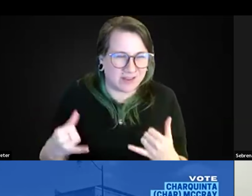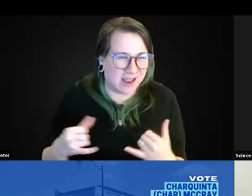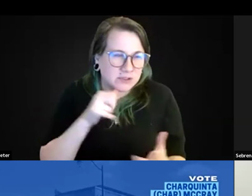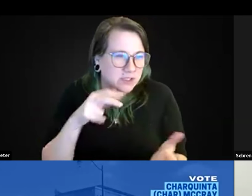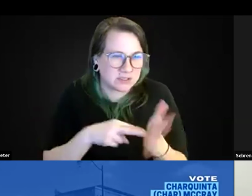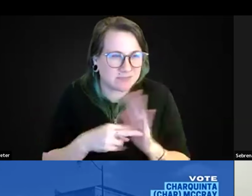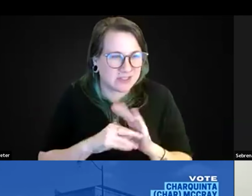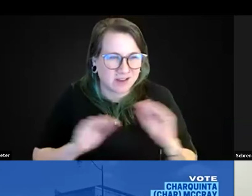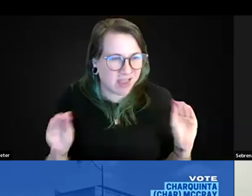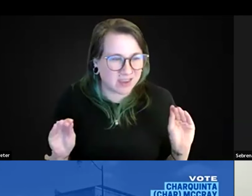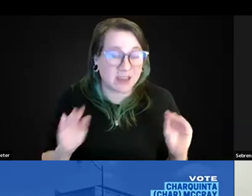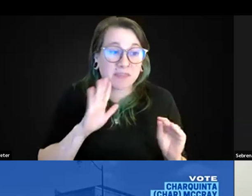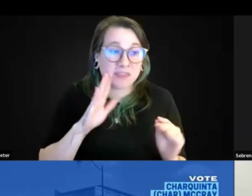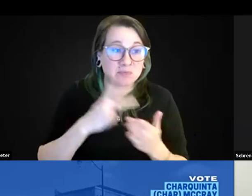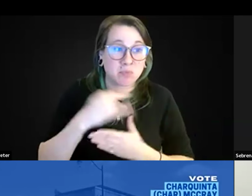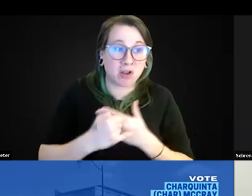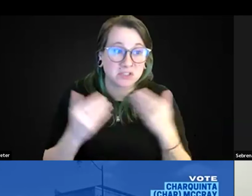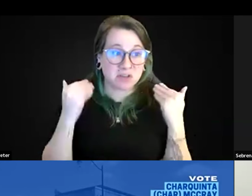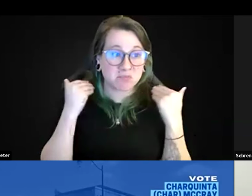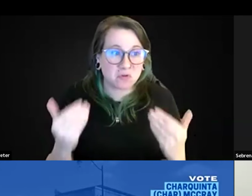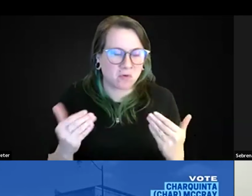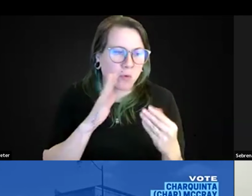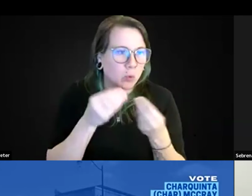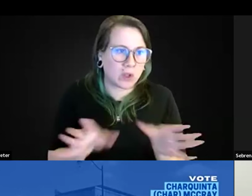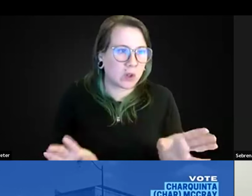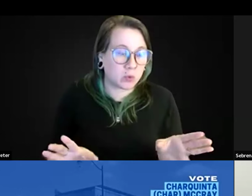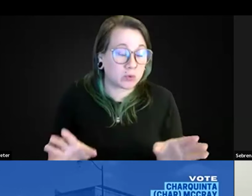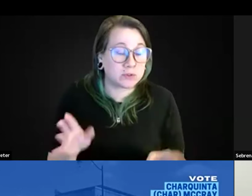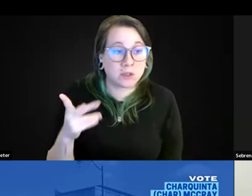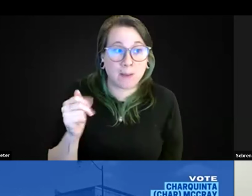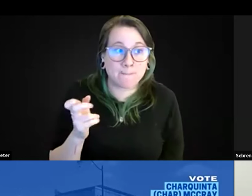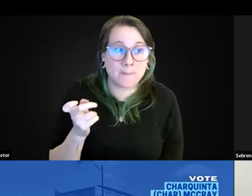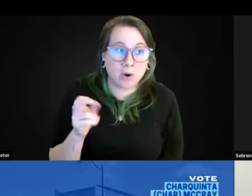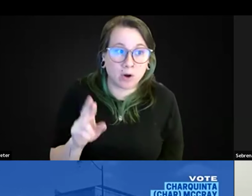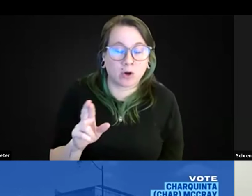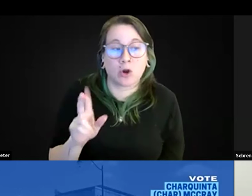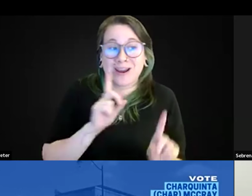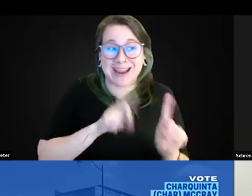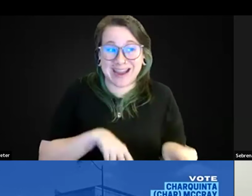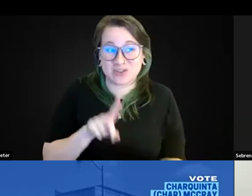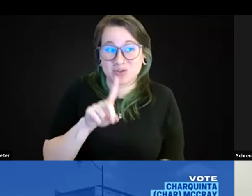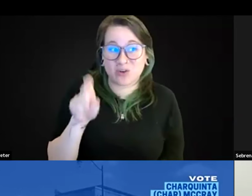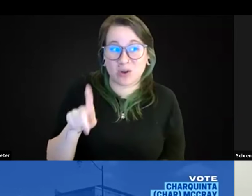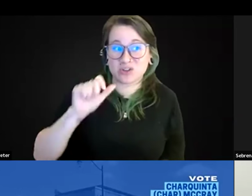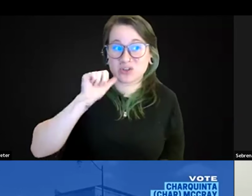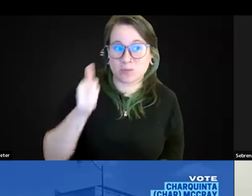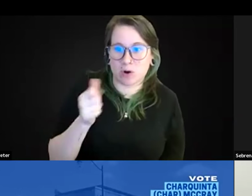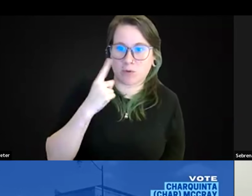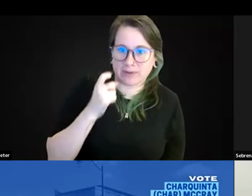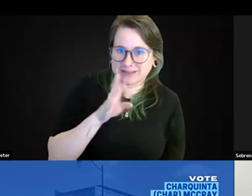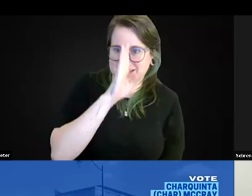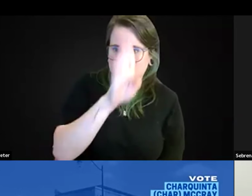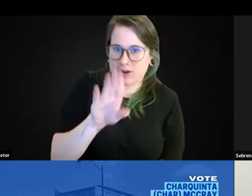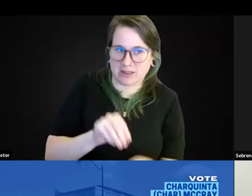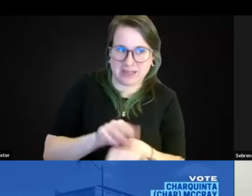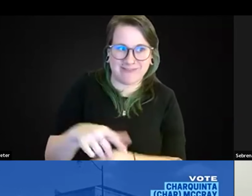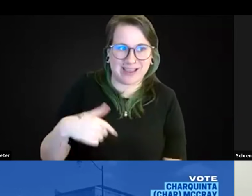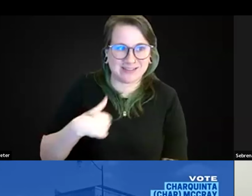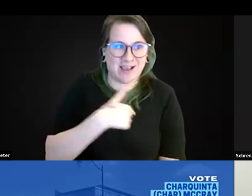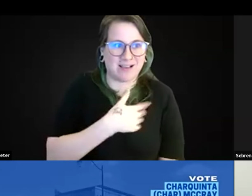forward, we lose all that. Can the Councilmember Parker potentially answer that question tomorrow, since this directly affects us in our